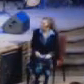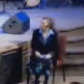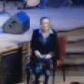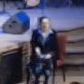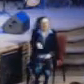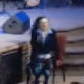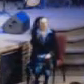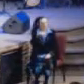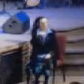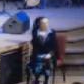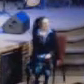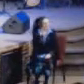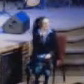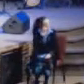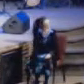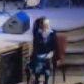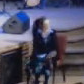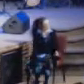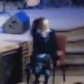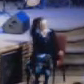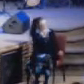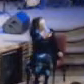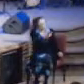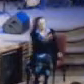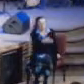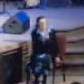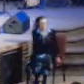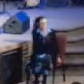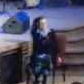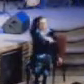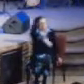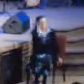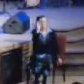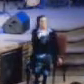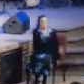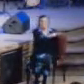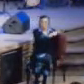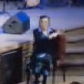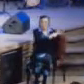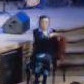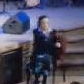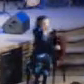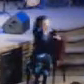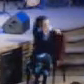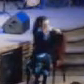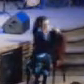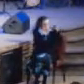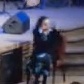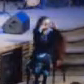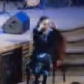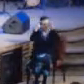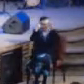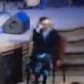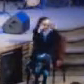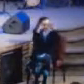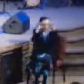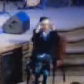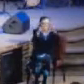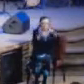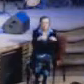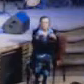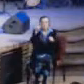man. He's right. He don't even know he was preaching my message this morning. We're so limited in what we can see. The vastness of